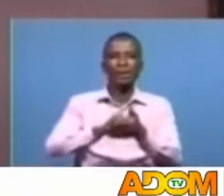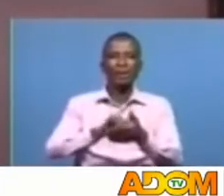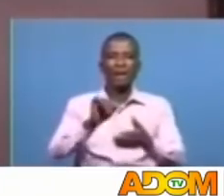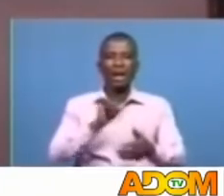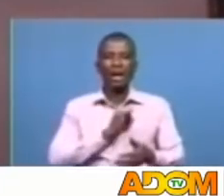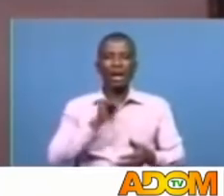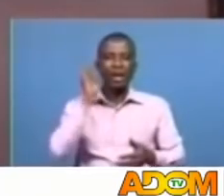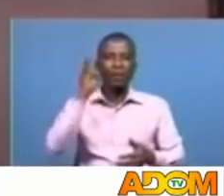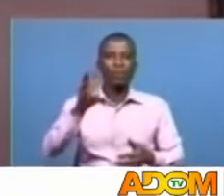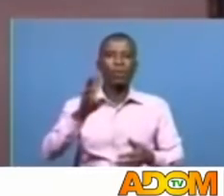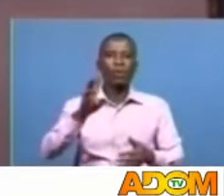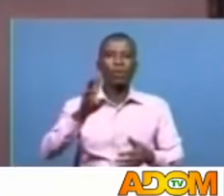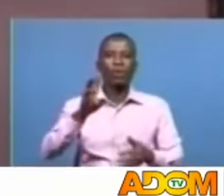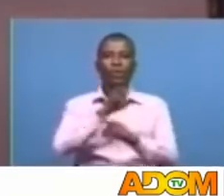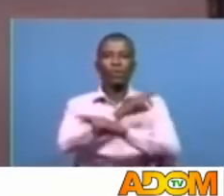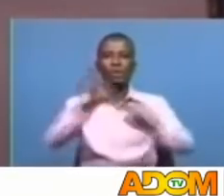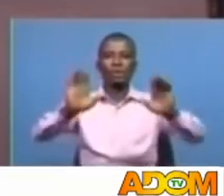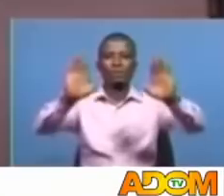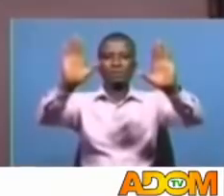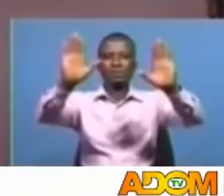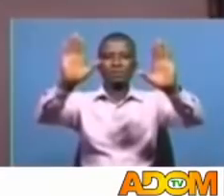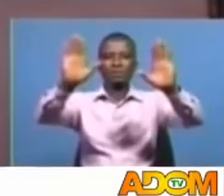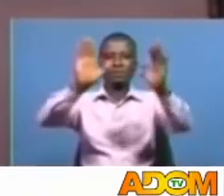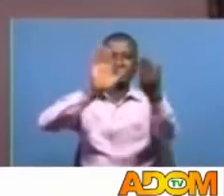she would mount the witness box,